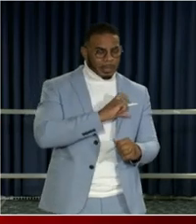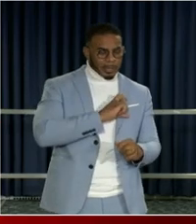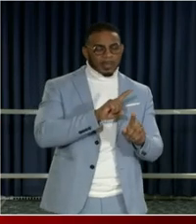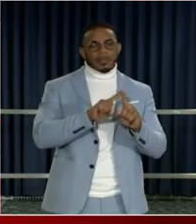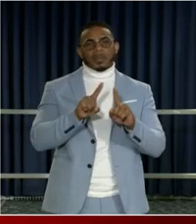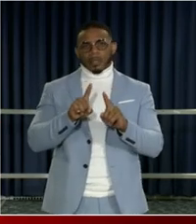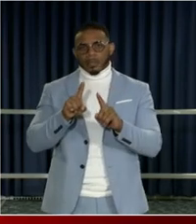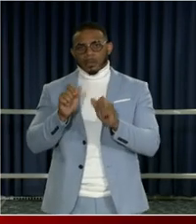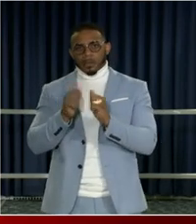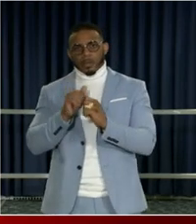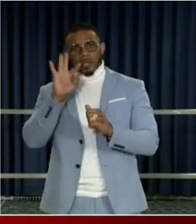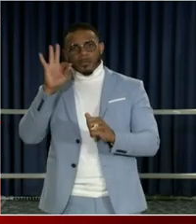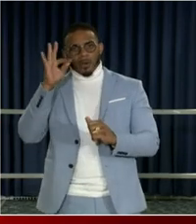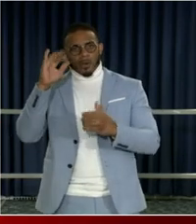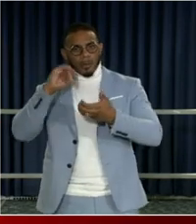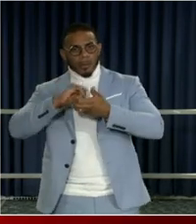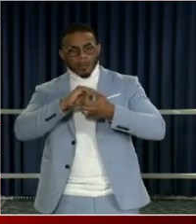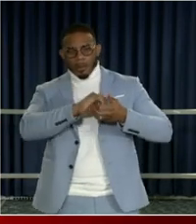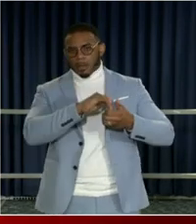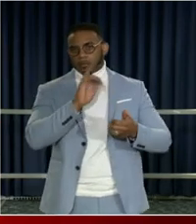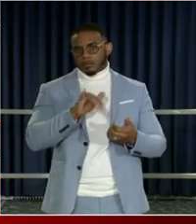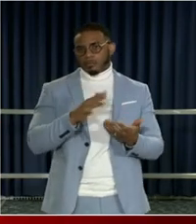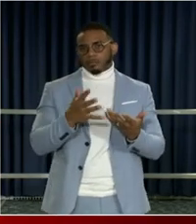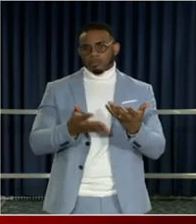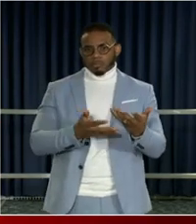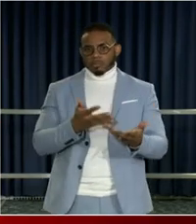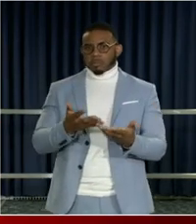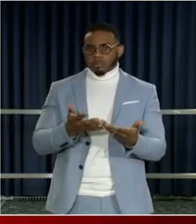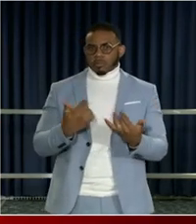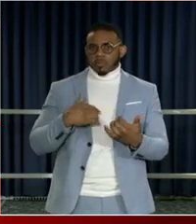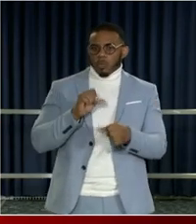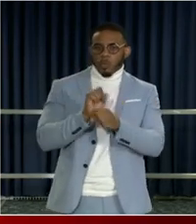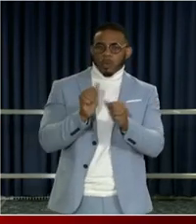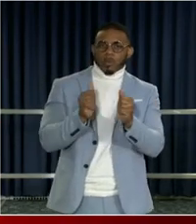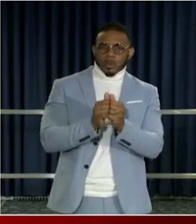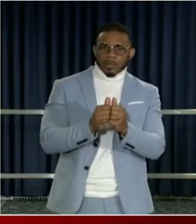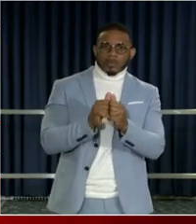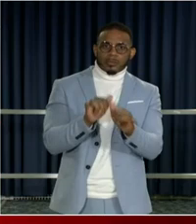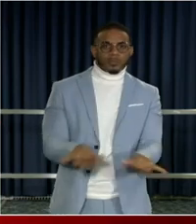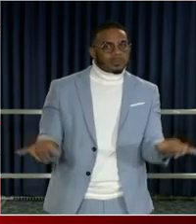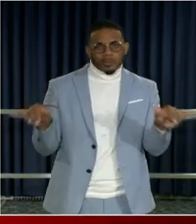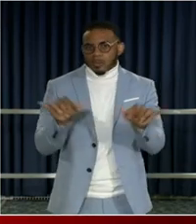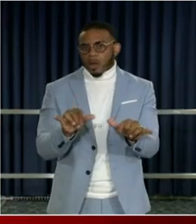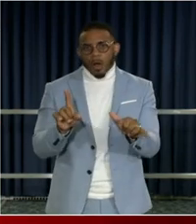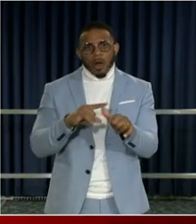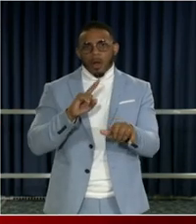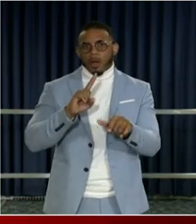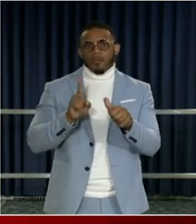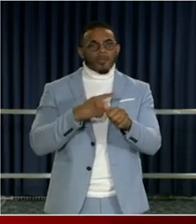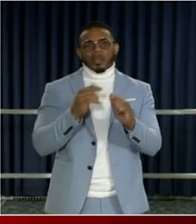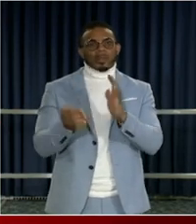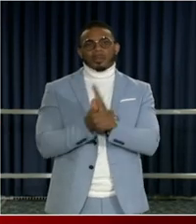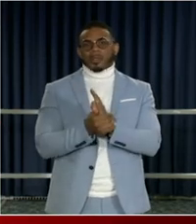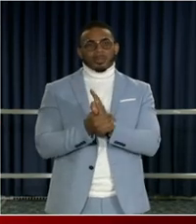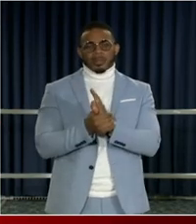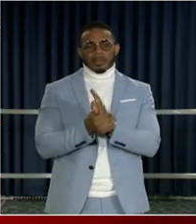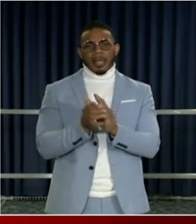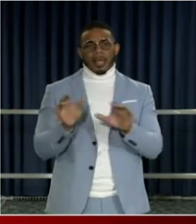Police, but with the federal partners that we work with routinely on First Amendment activity.